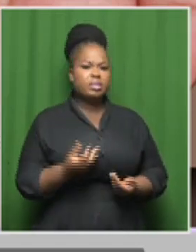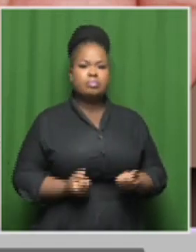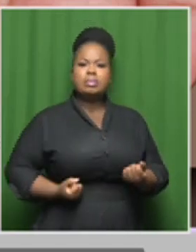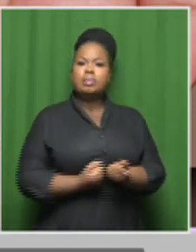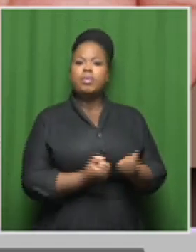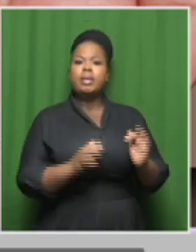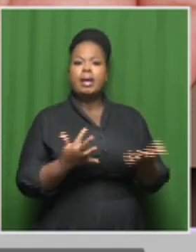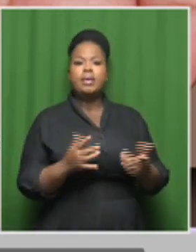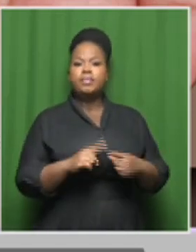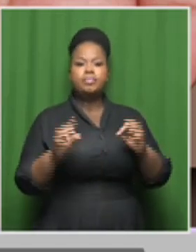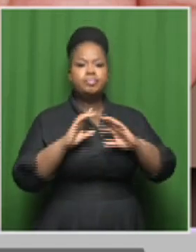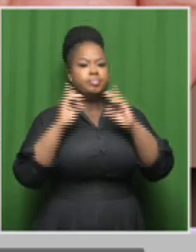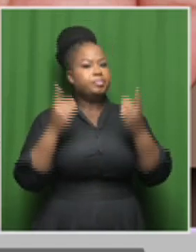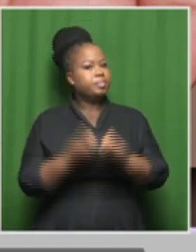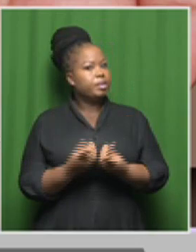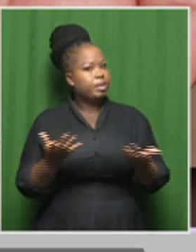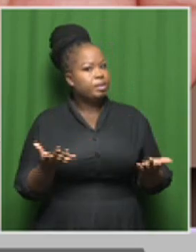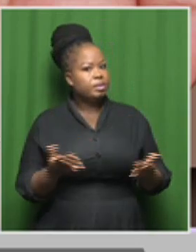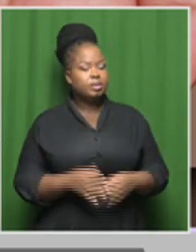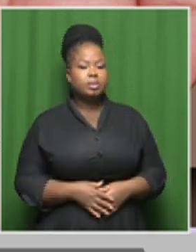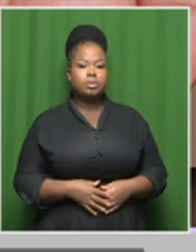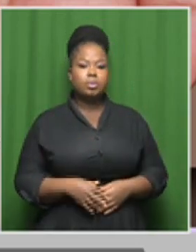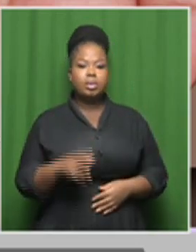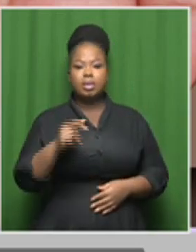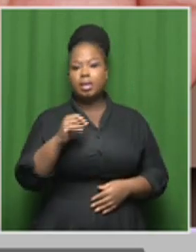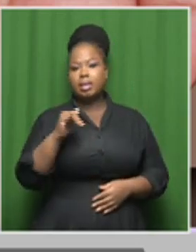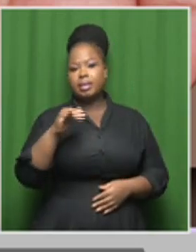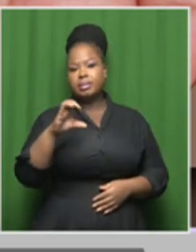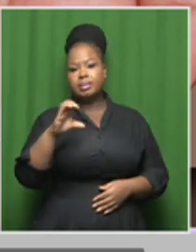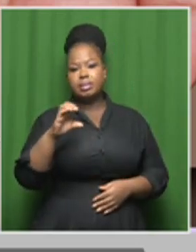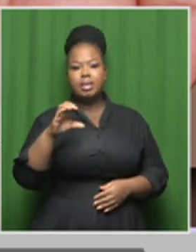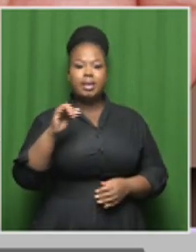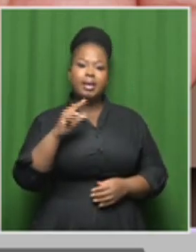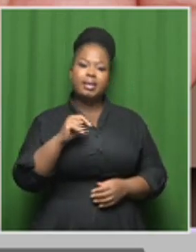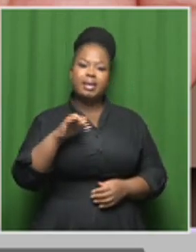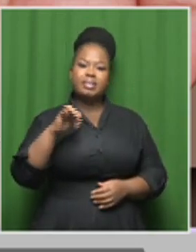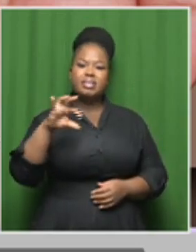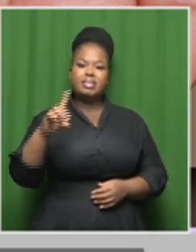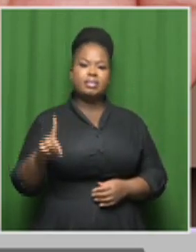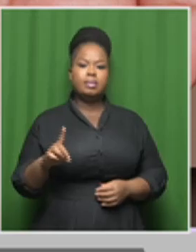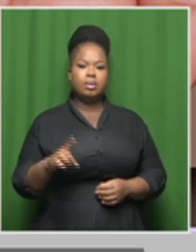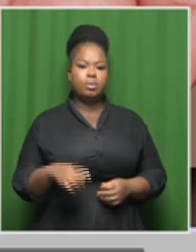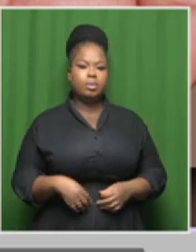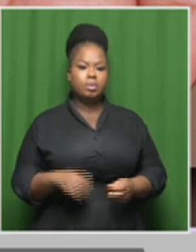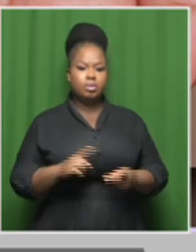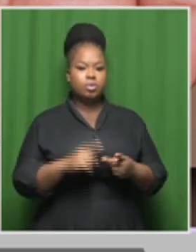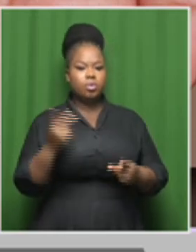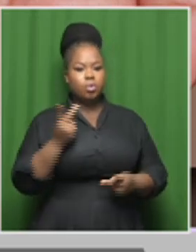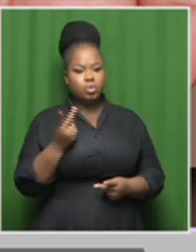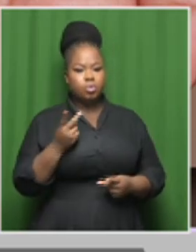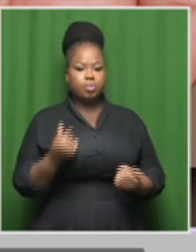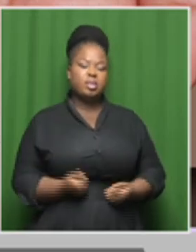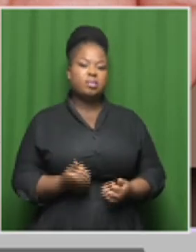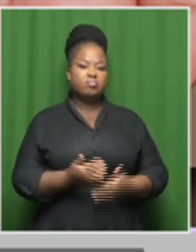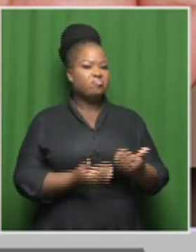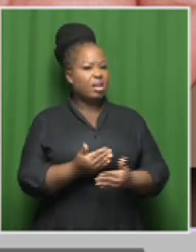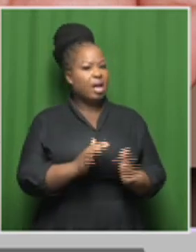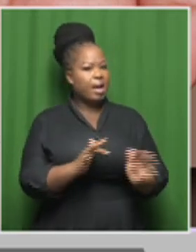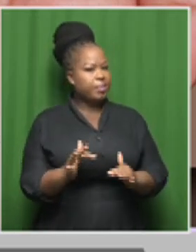the department, from the NCID as well. Talk to us about, those endeavors underway.